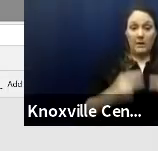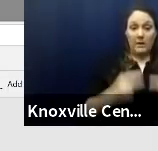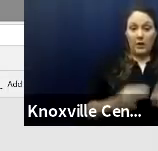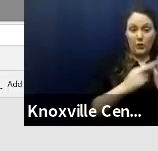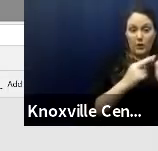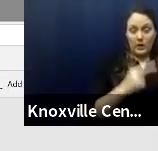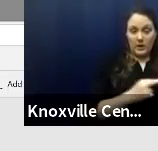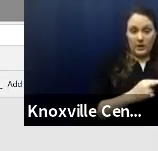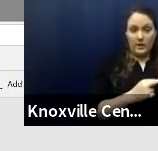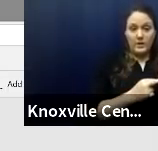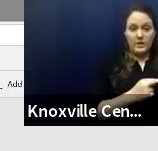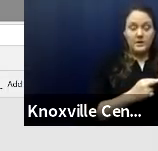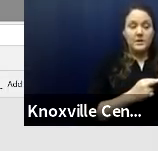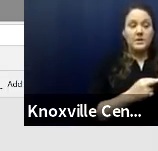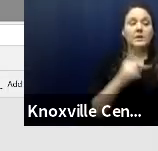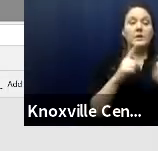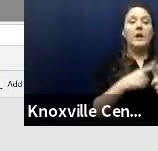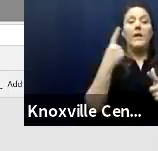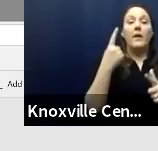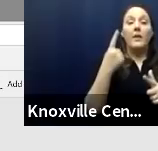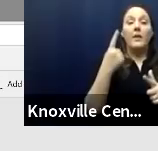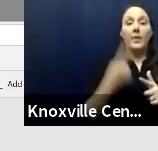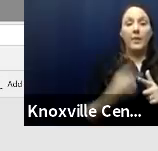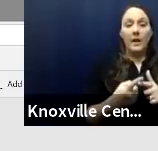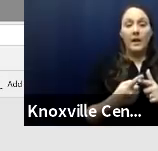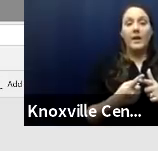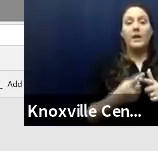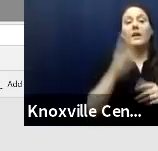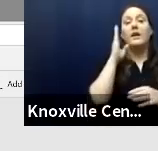which in effect is an amendment of